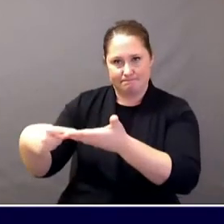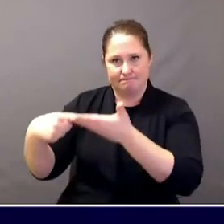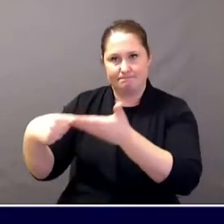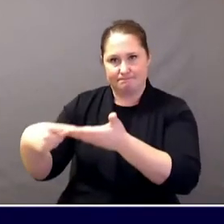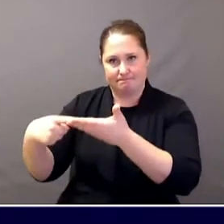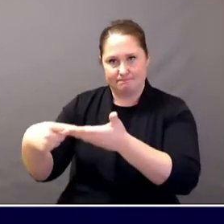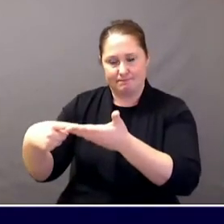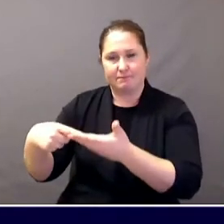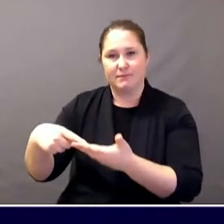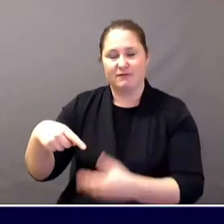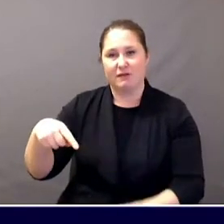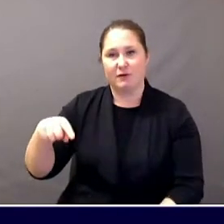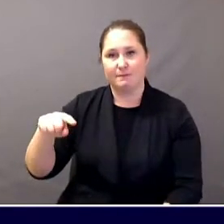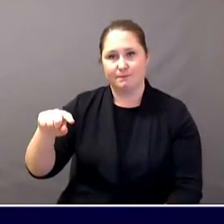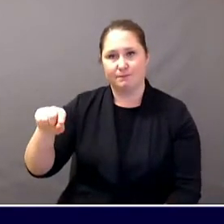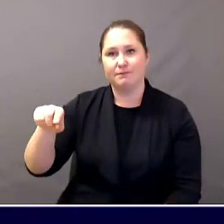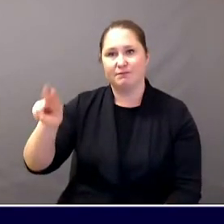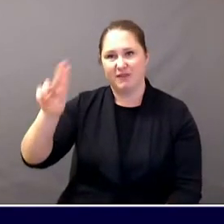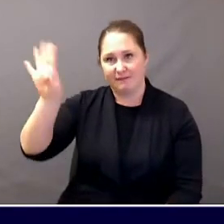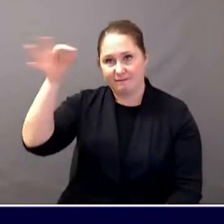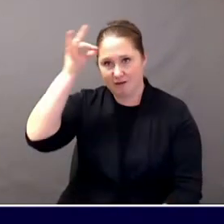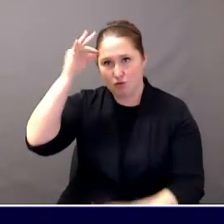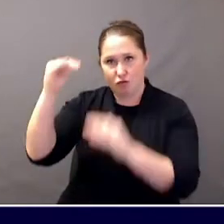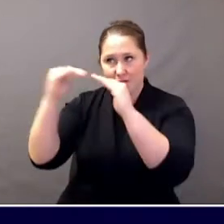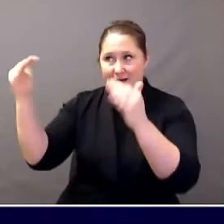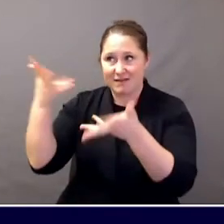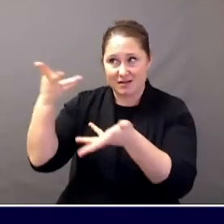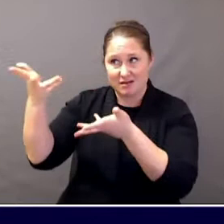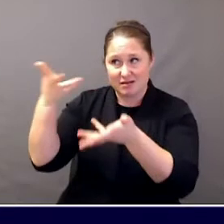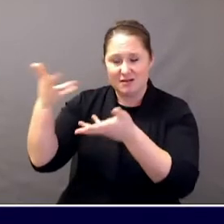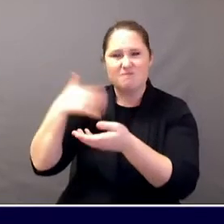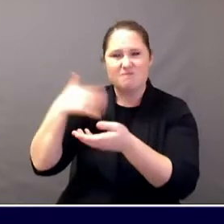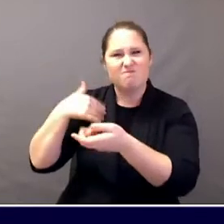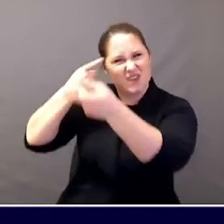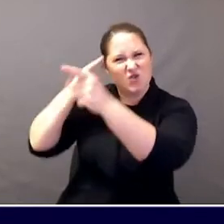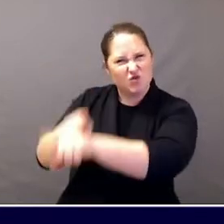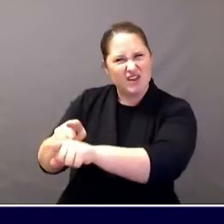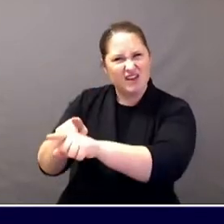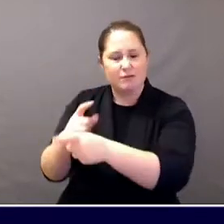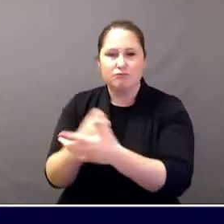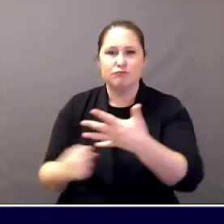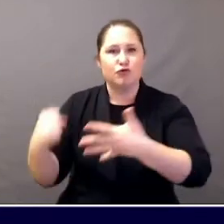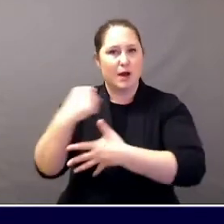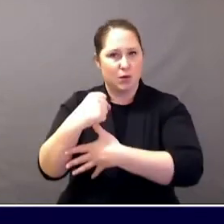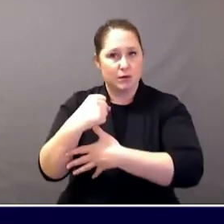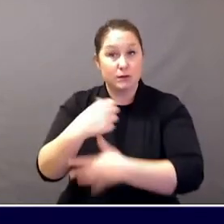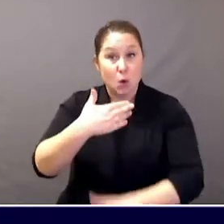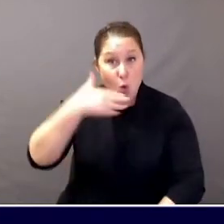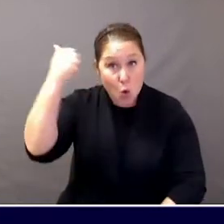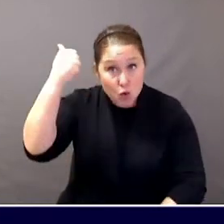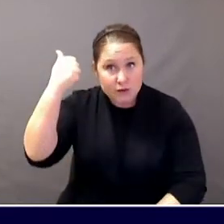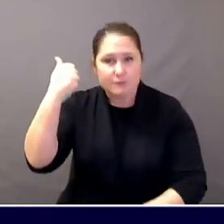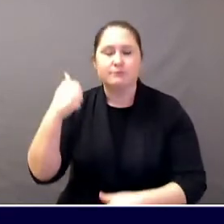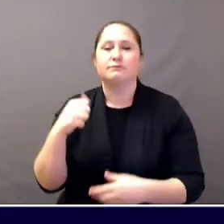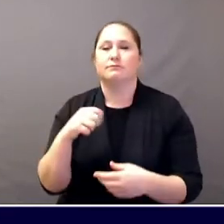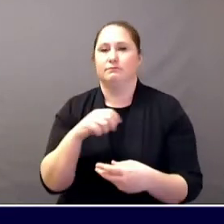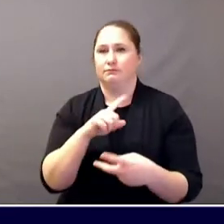states to encourage them to prioritize vaccinations for older people and those with high-risk medical